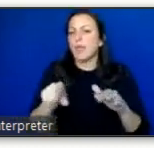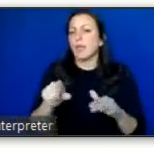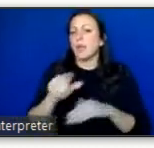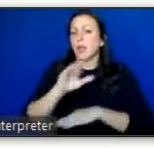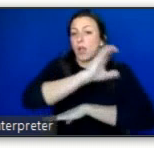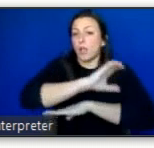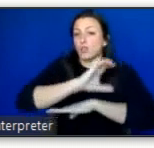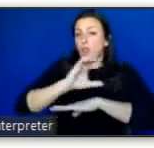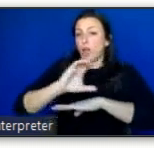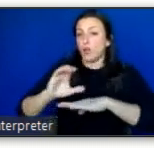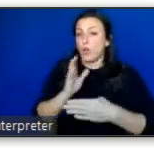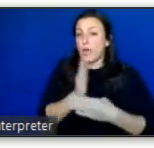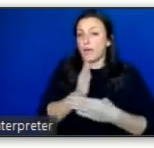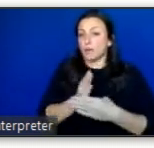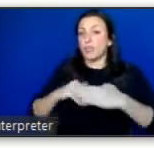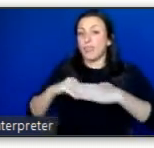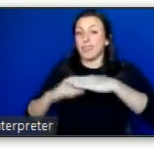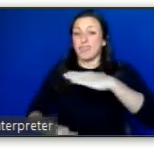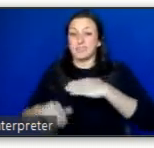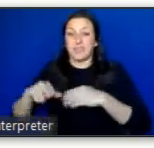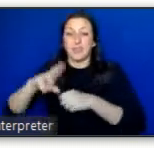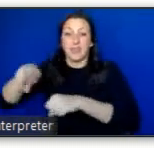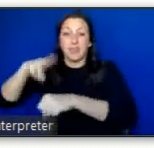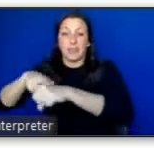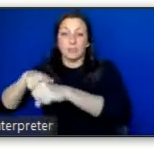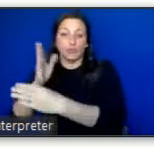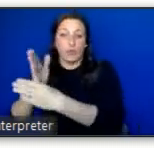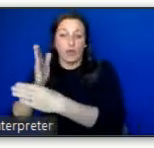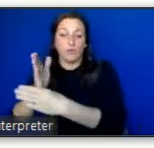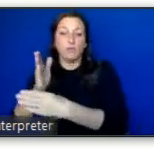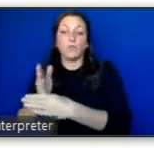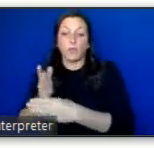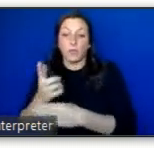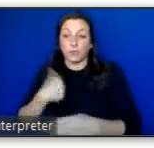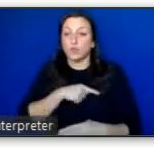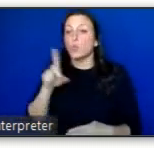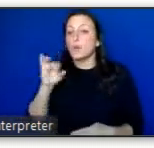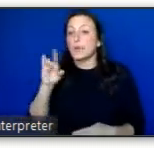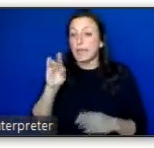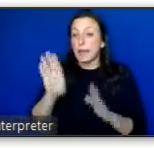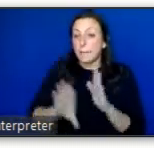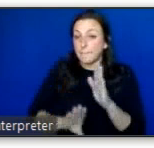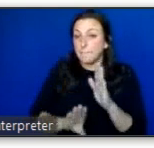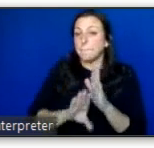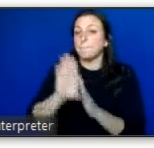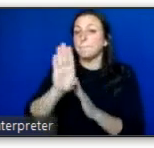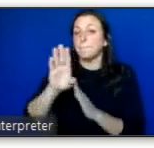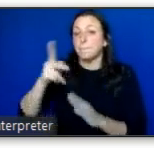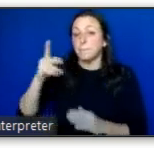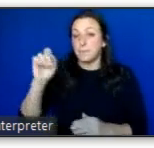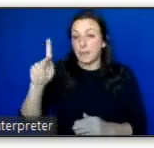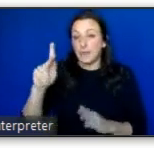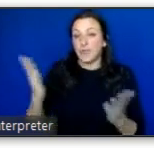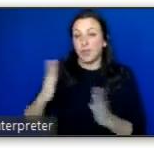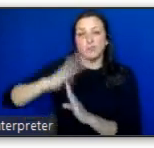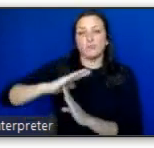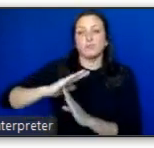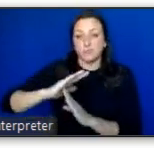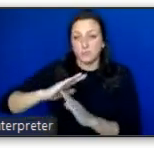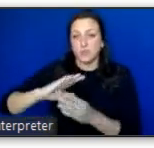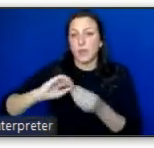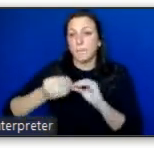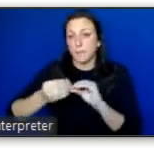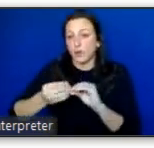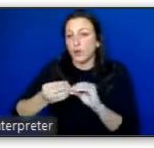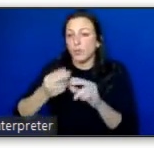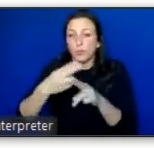average. You can see that we did peak earlier here in Colorado, and at that time we did briefly exceed the US rate,